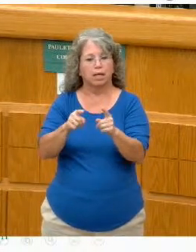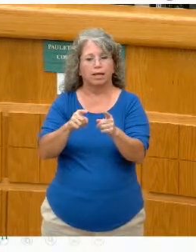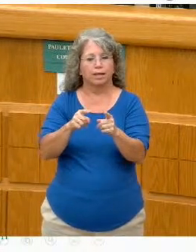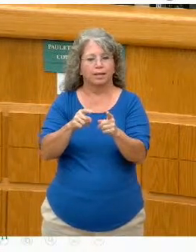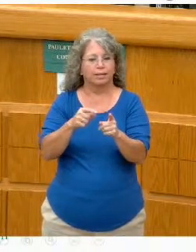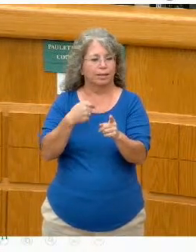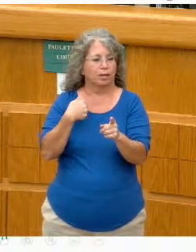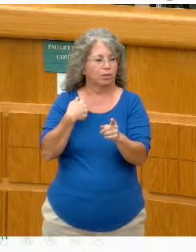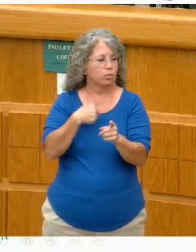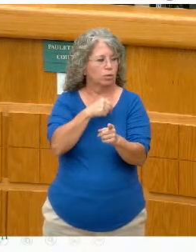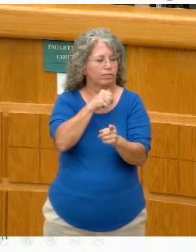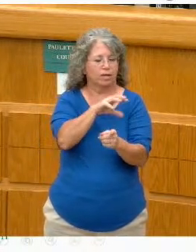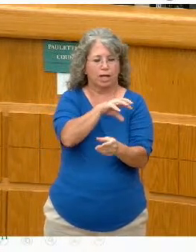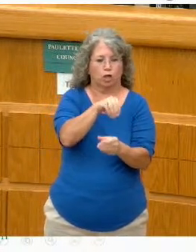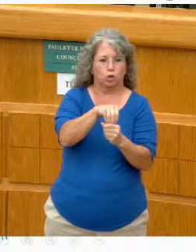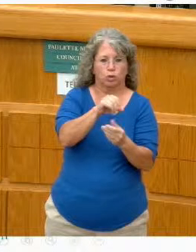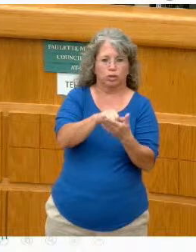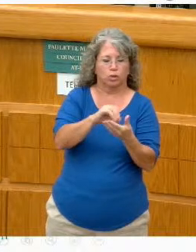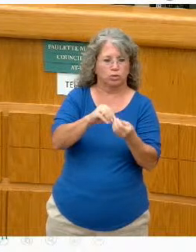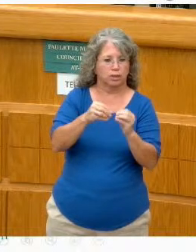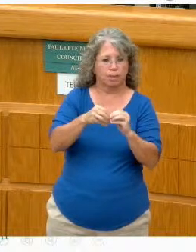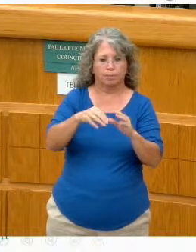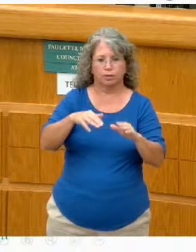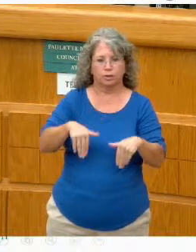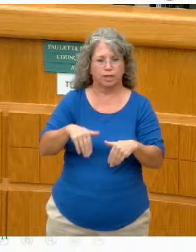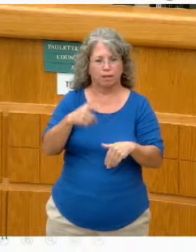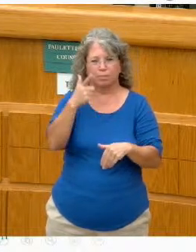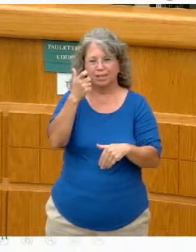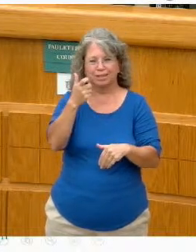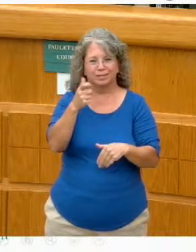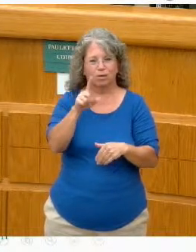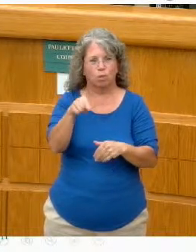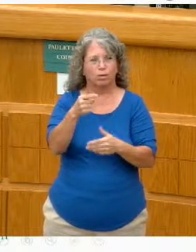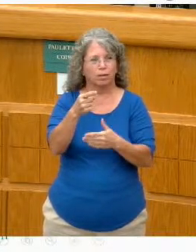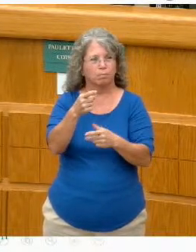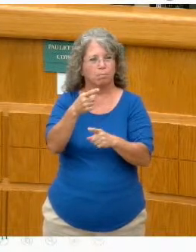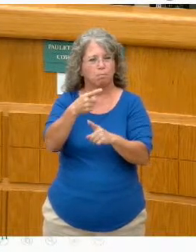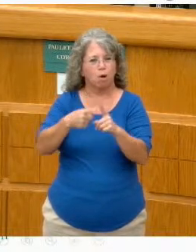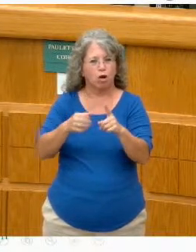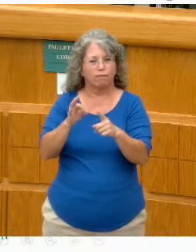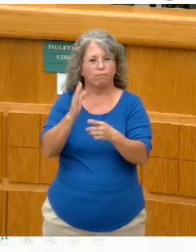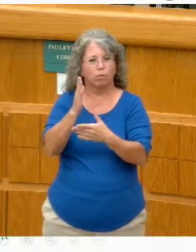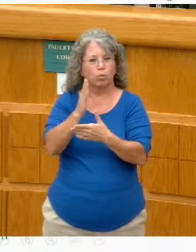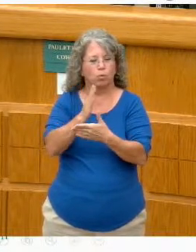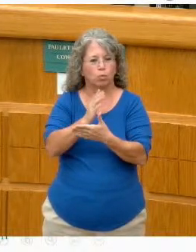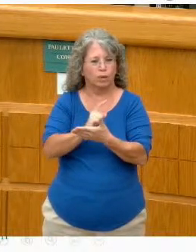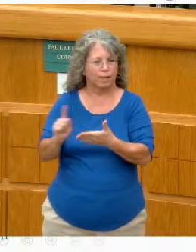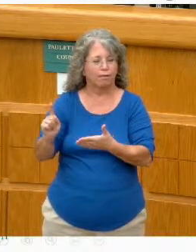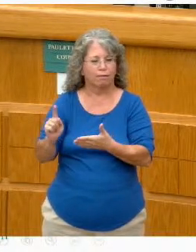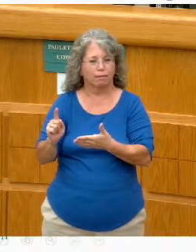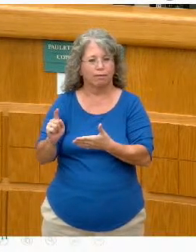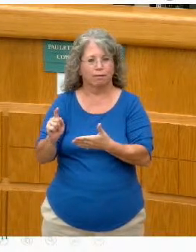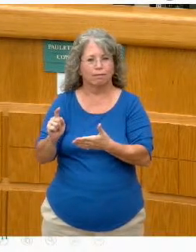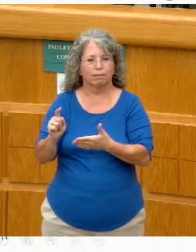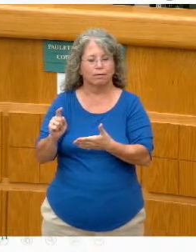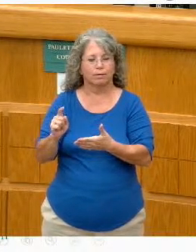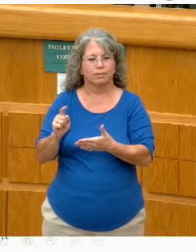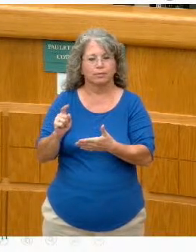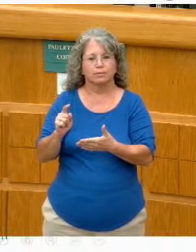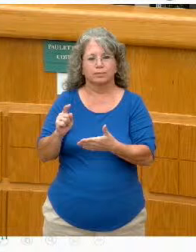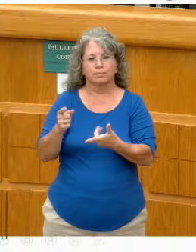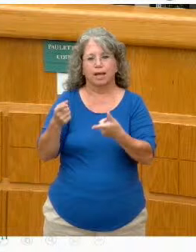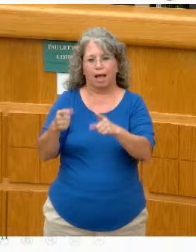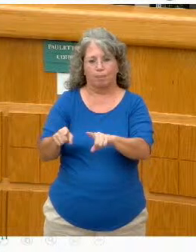here because it wasn't the entire week at which we looked at for which there was